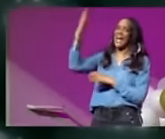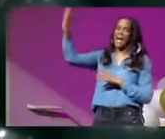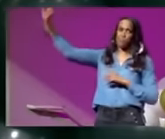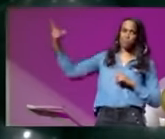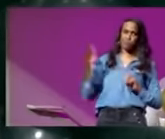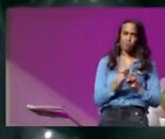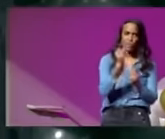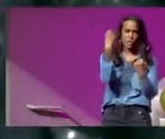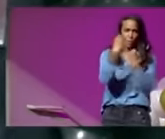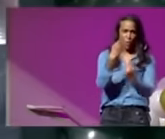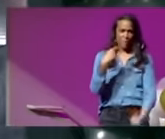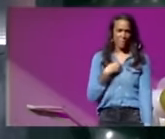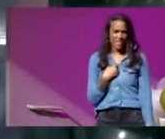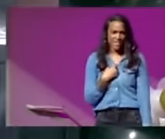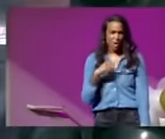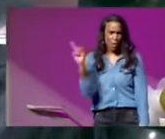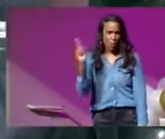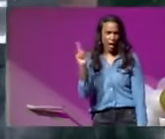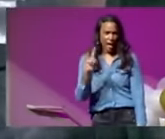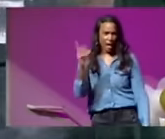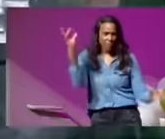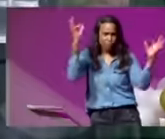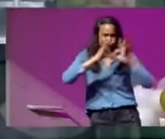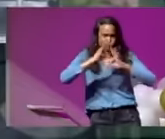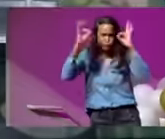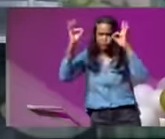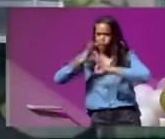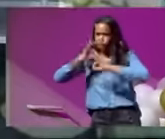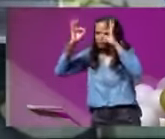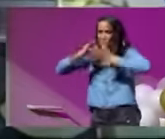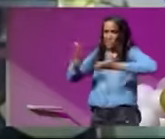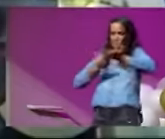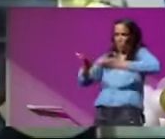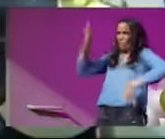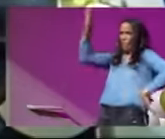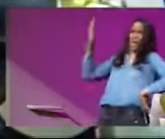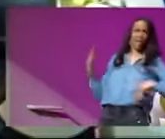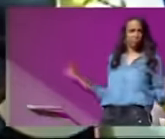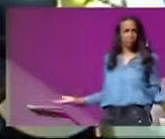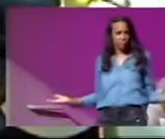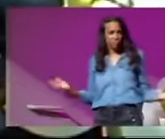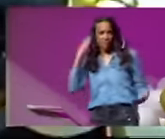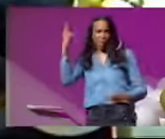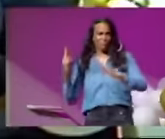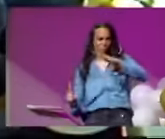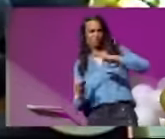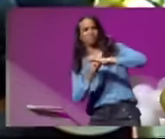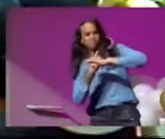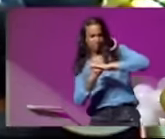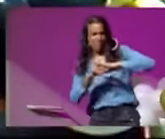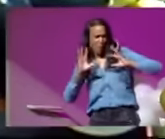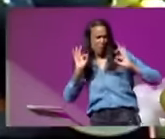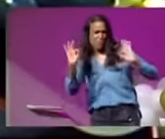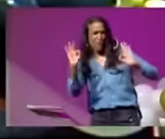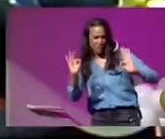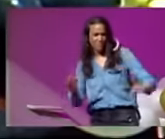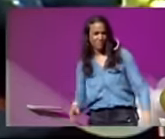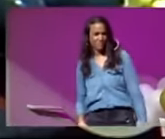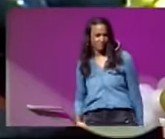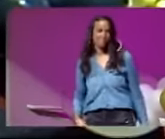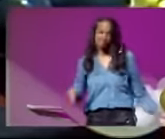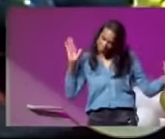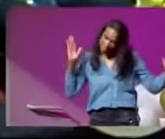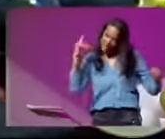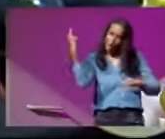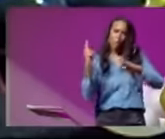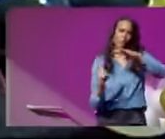on my side, where would I be? I serve a God who has a perfect attendance